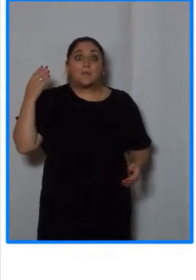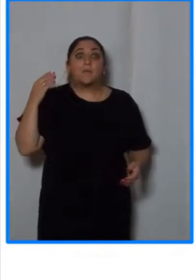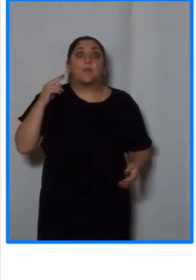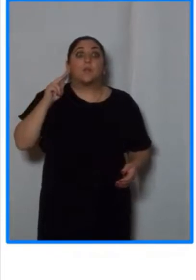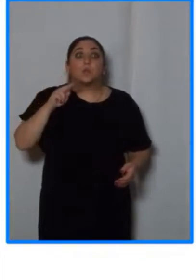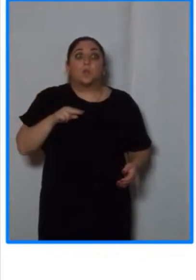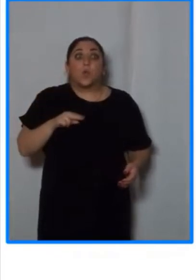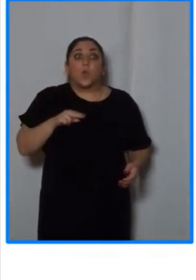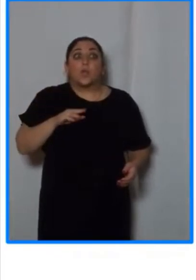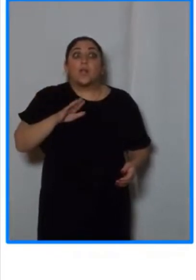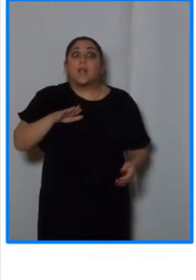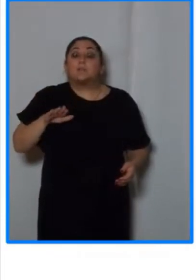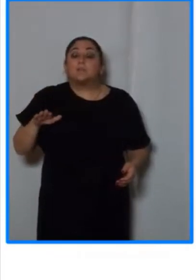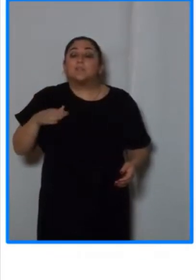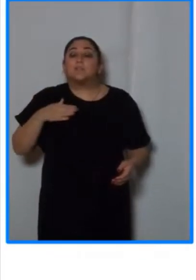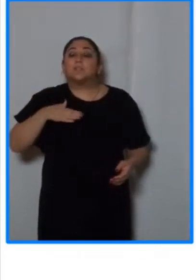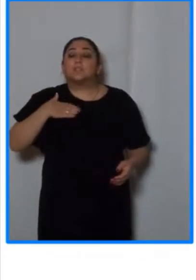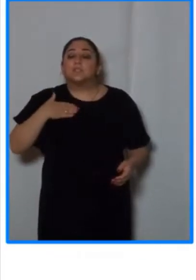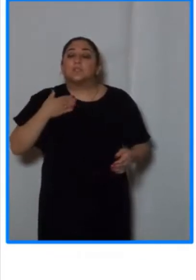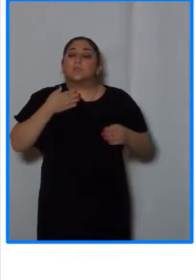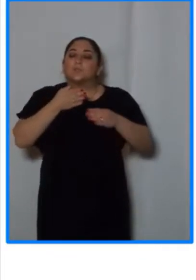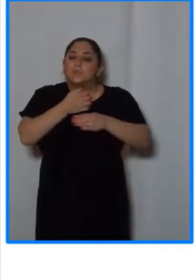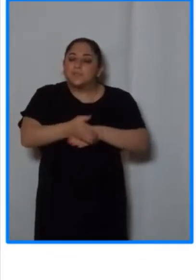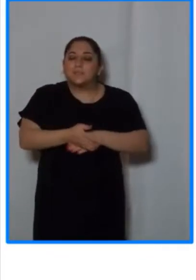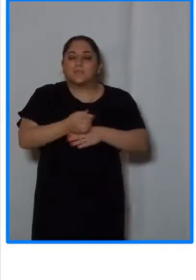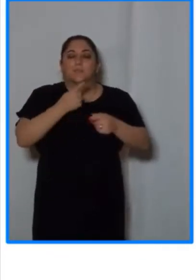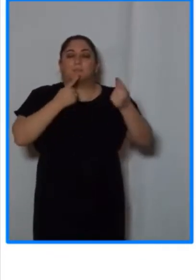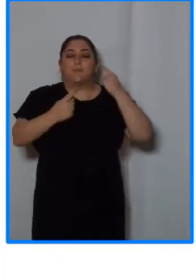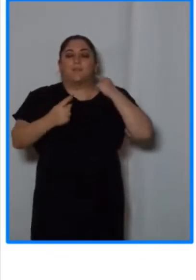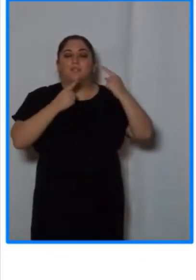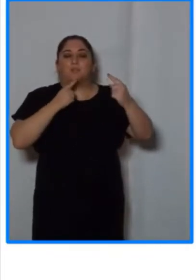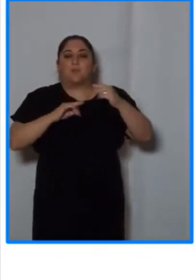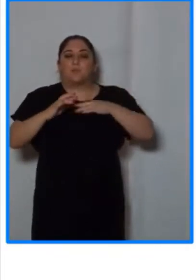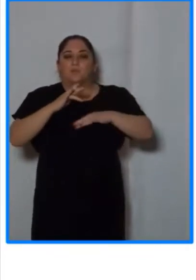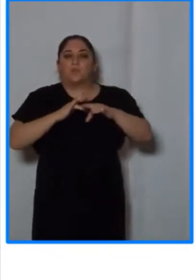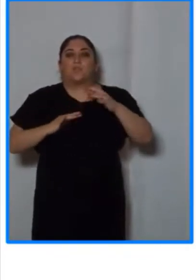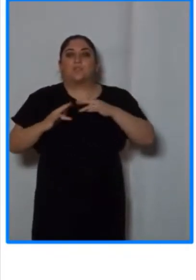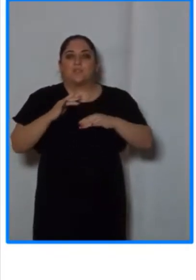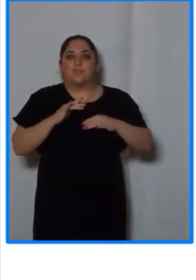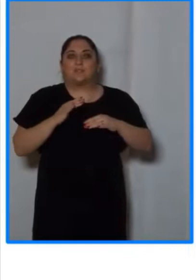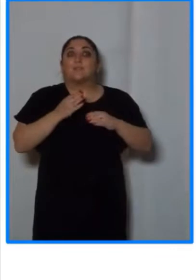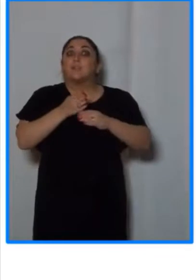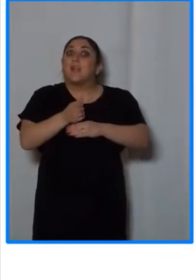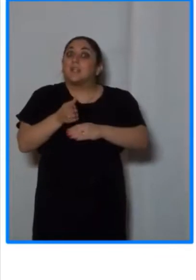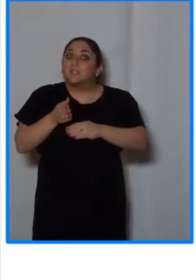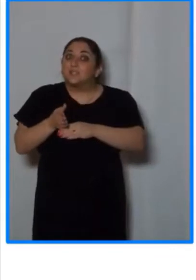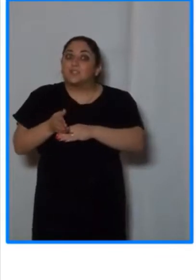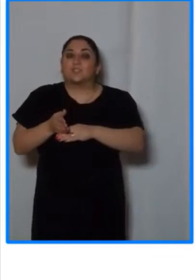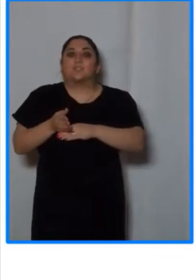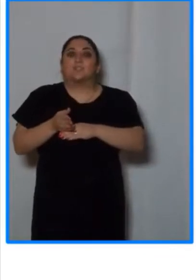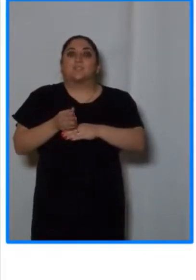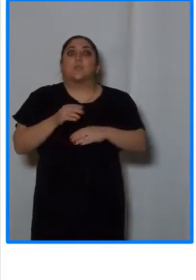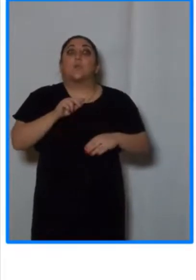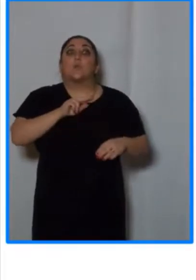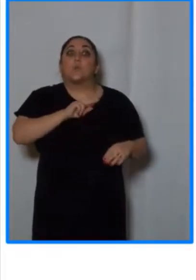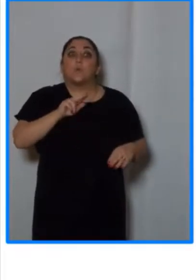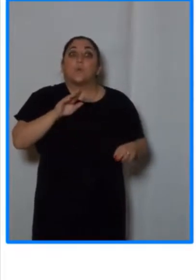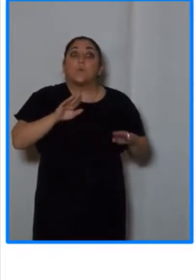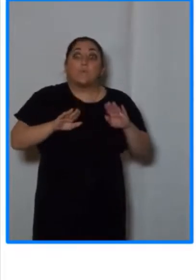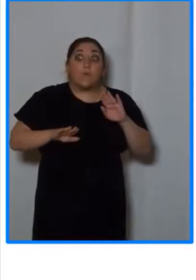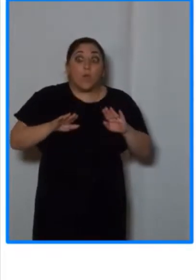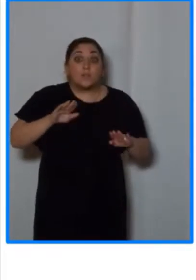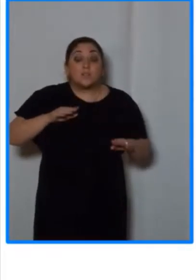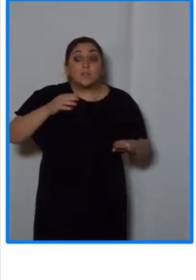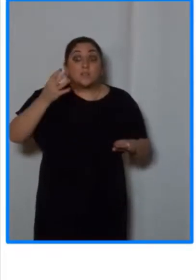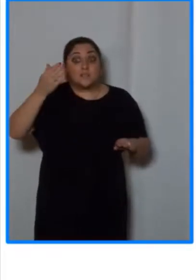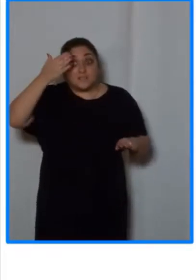remain active in society, and their needs are also dovetailing with the demands of people with disabilities. And if you didn't know, elderly people are